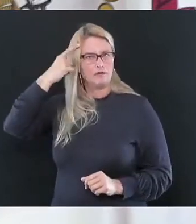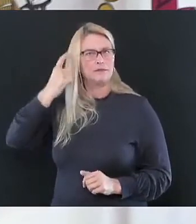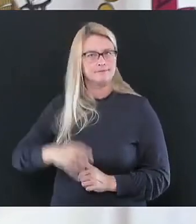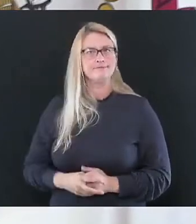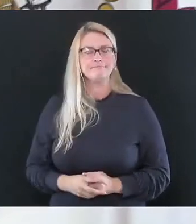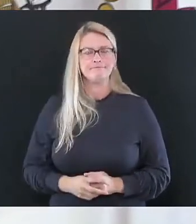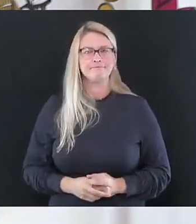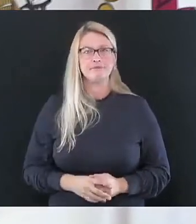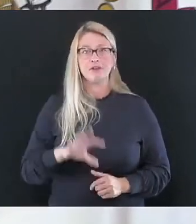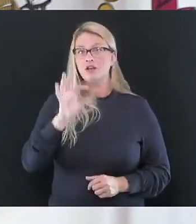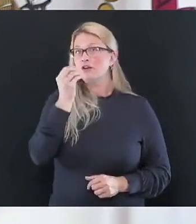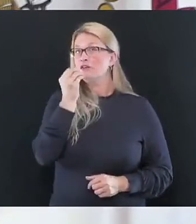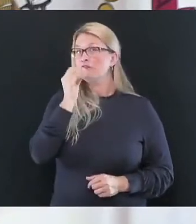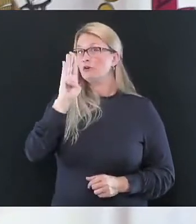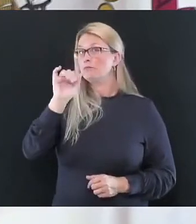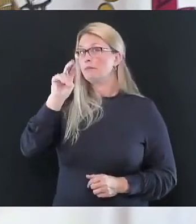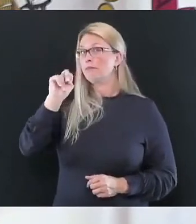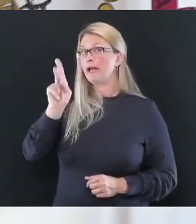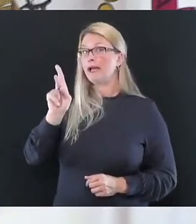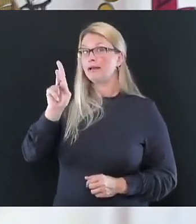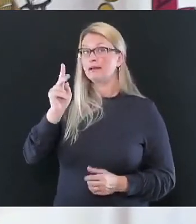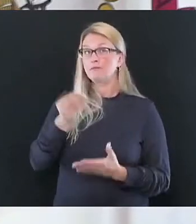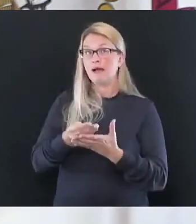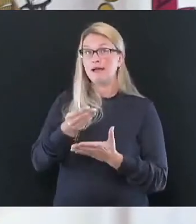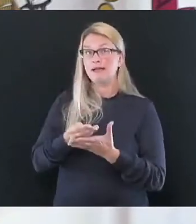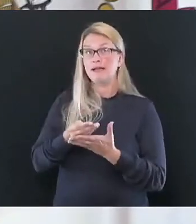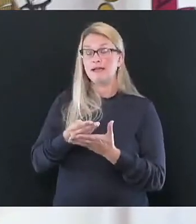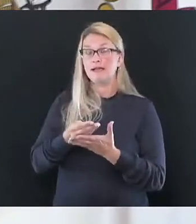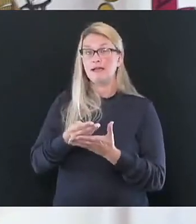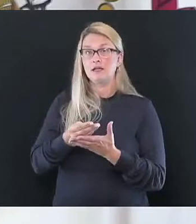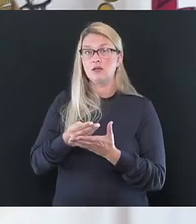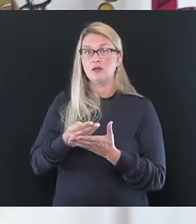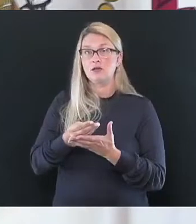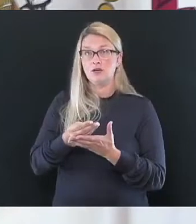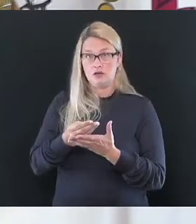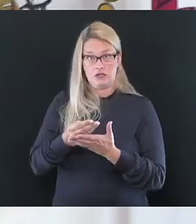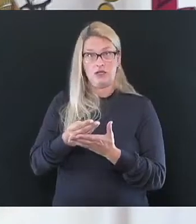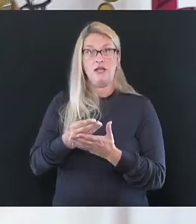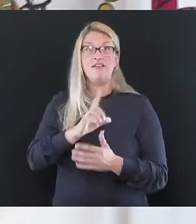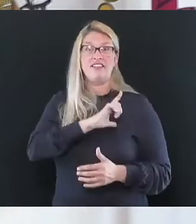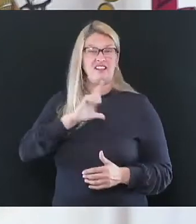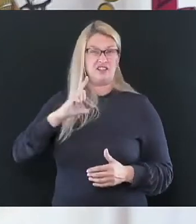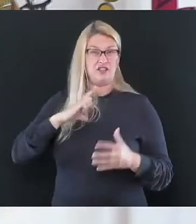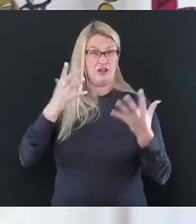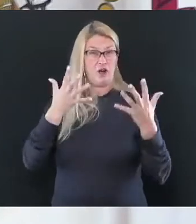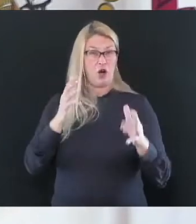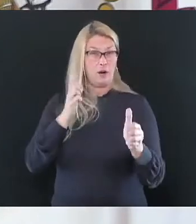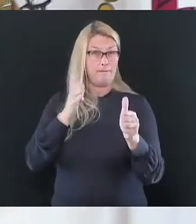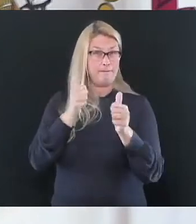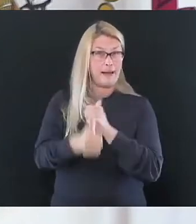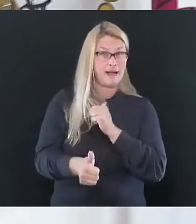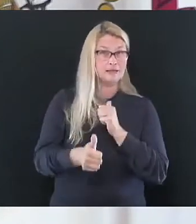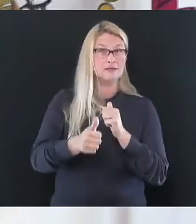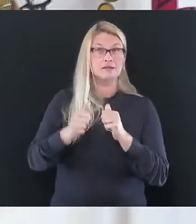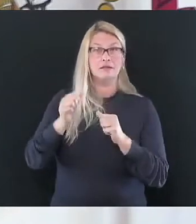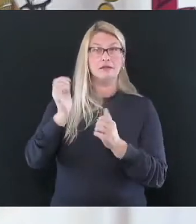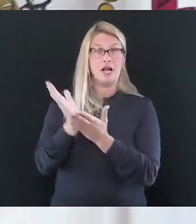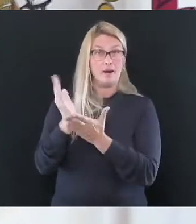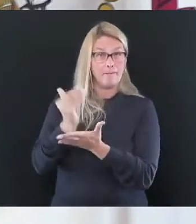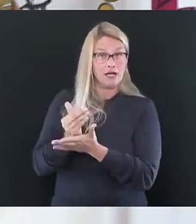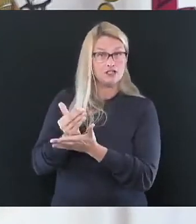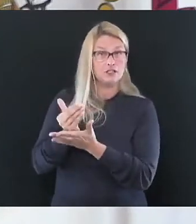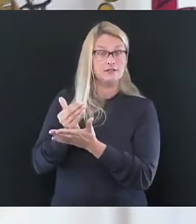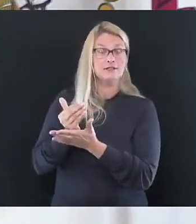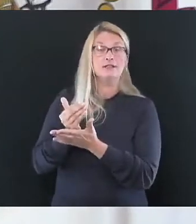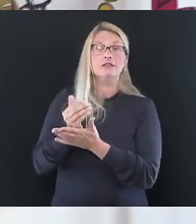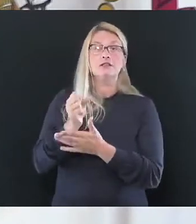Our food bank money, this is something that we passed in our legislature, in our budget the last go round.